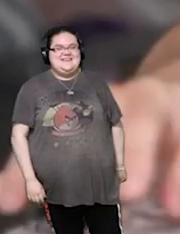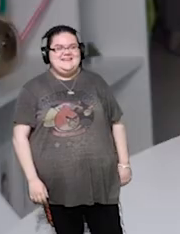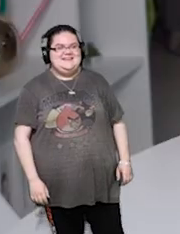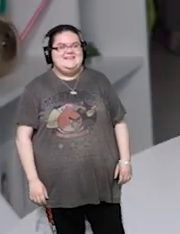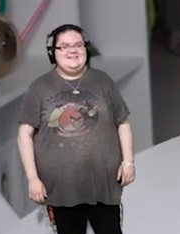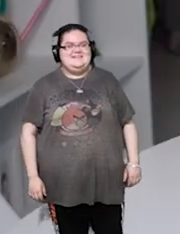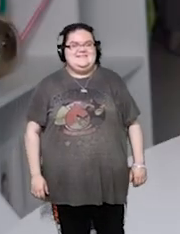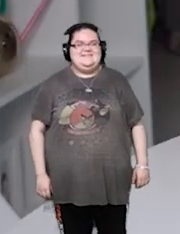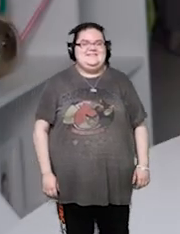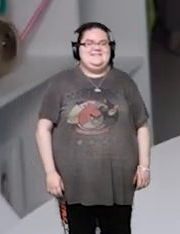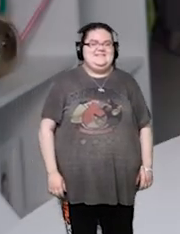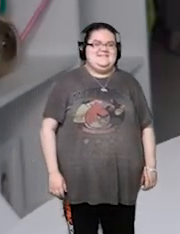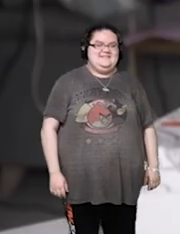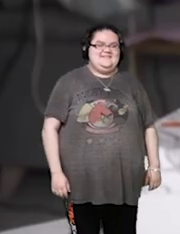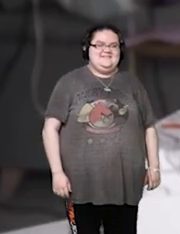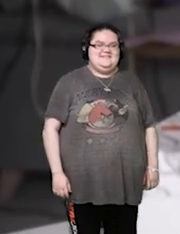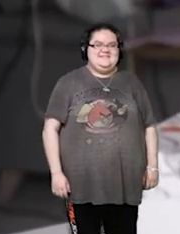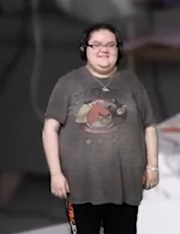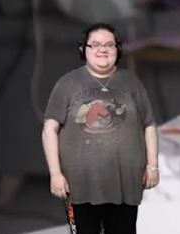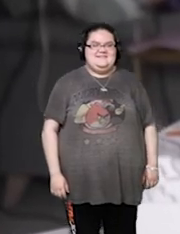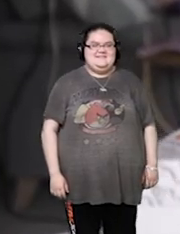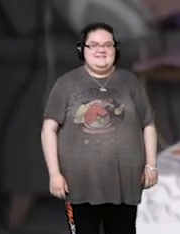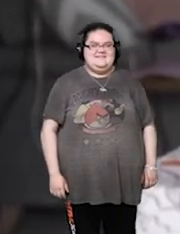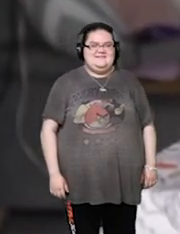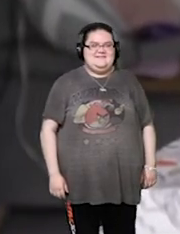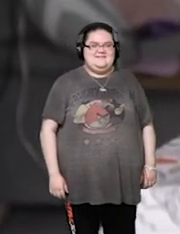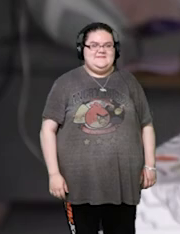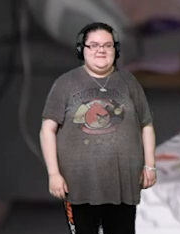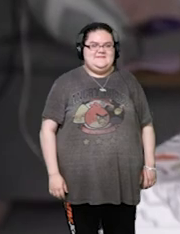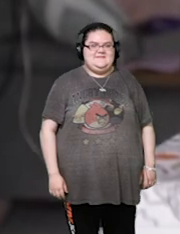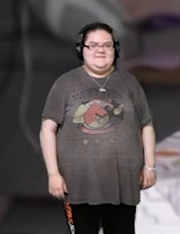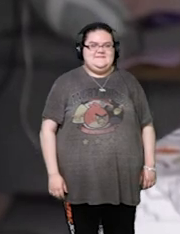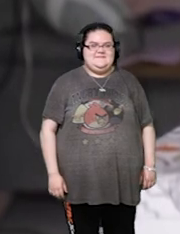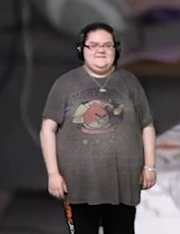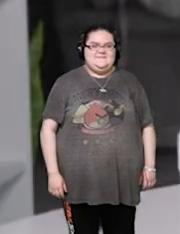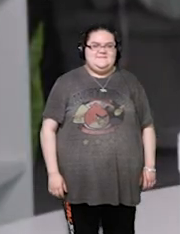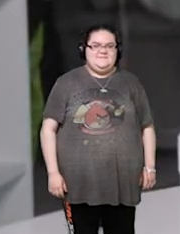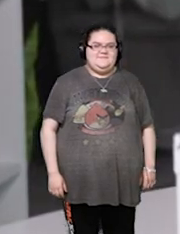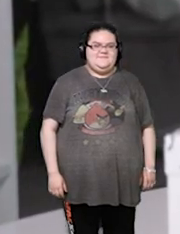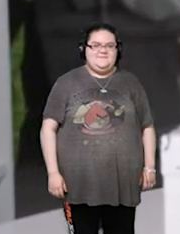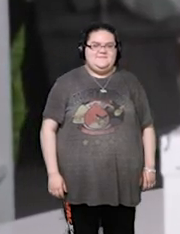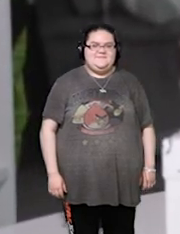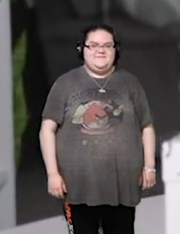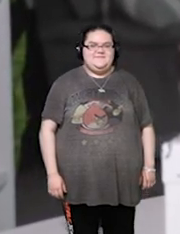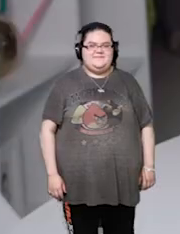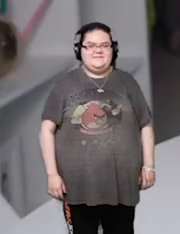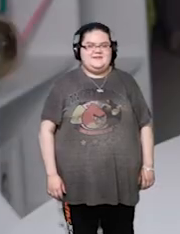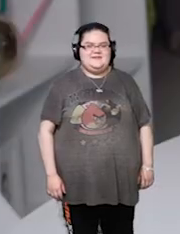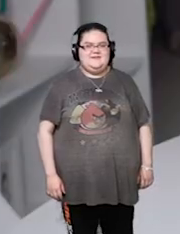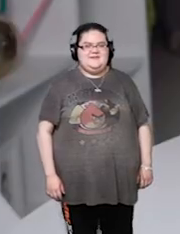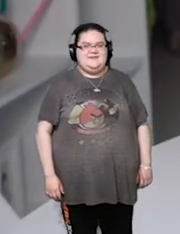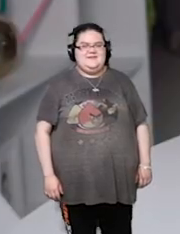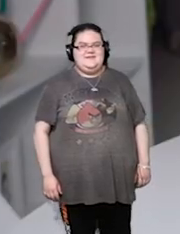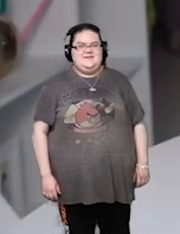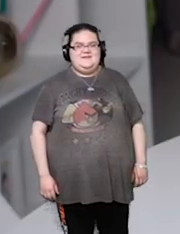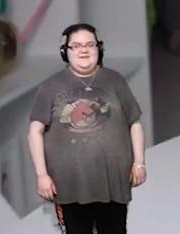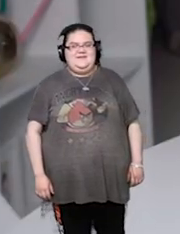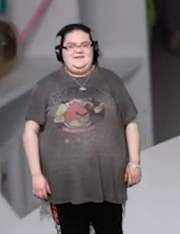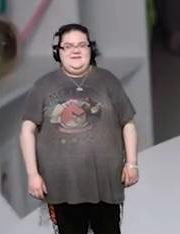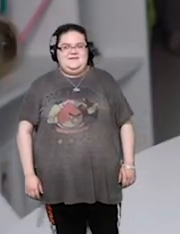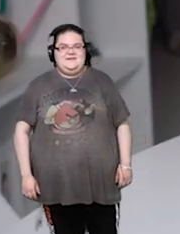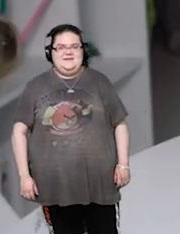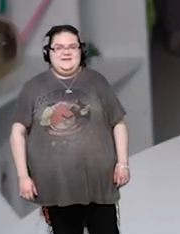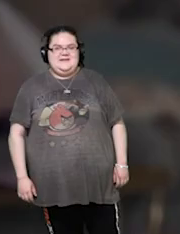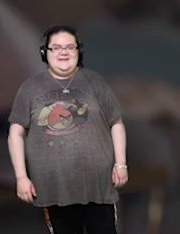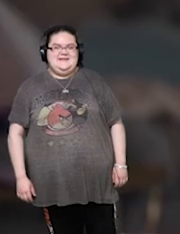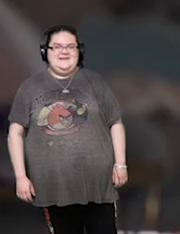Box! It's a shoe box. Shoelaces. Ah, that's good. Let's go one at a time then. I wonder what's expensive. You got a custom pair of shoelaces and you get